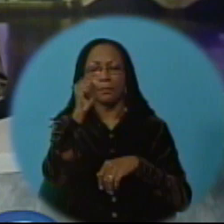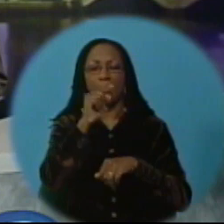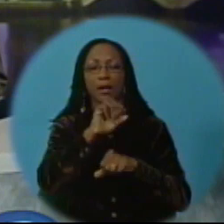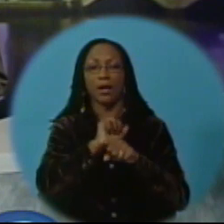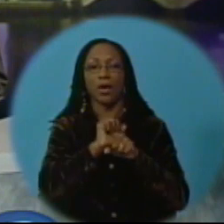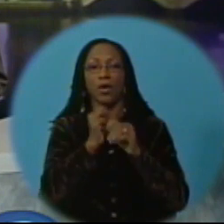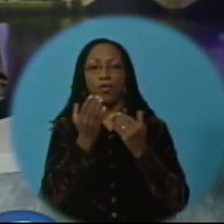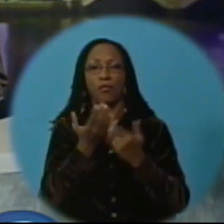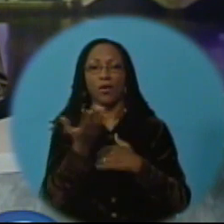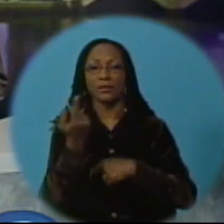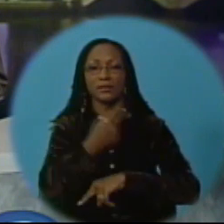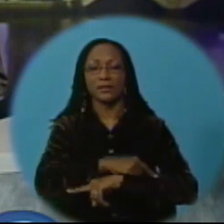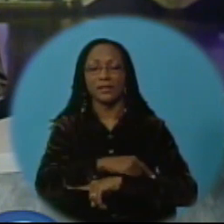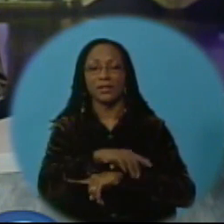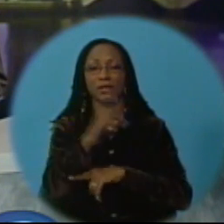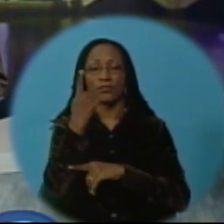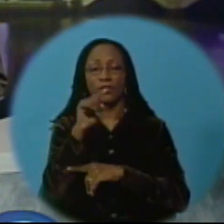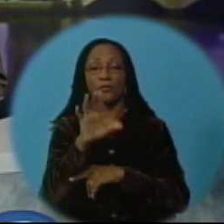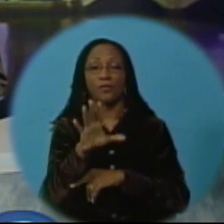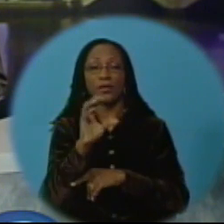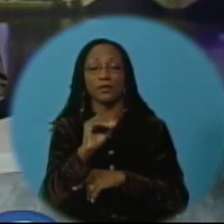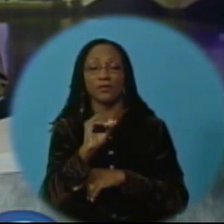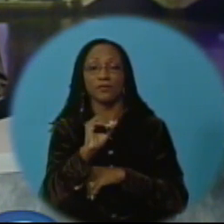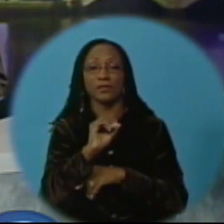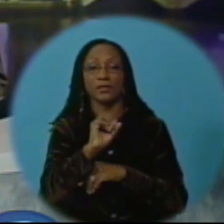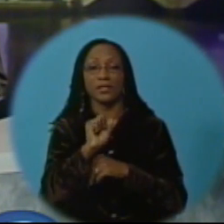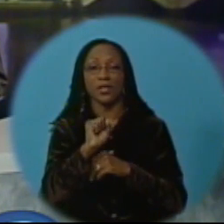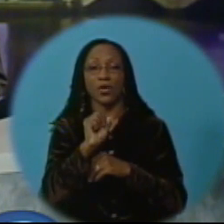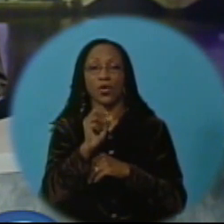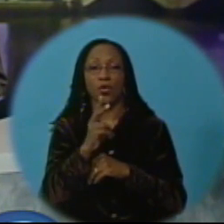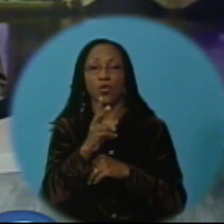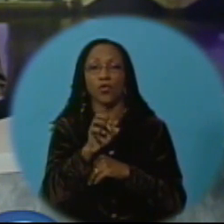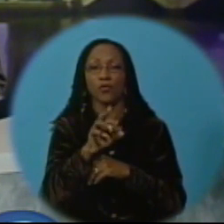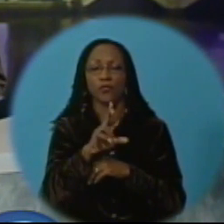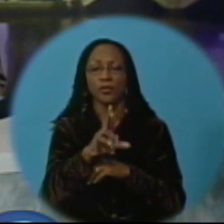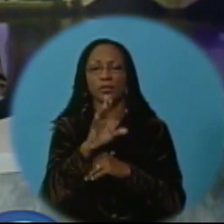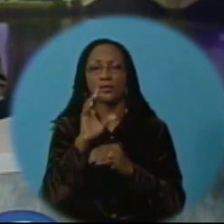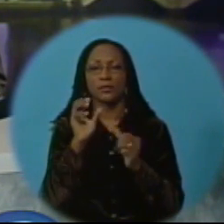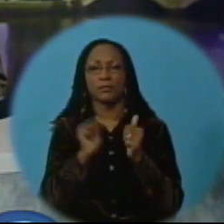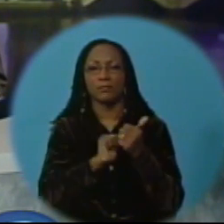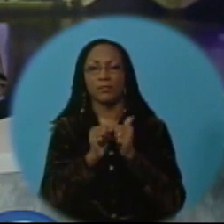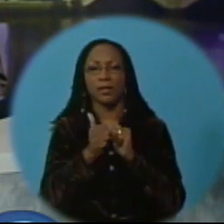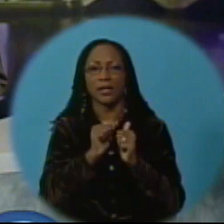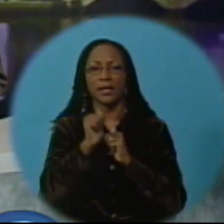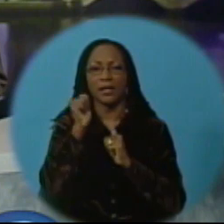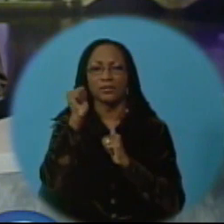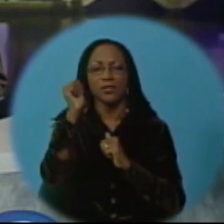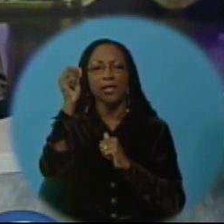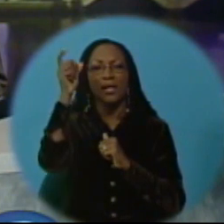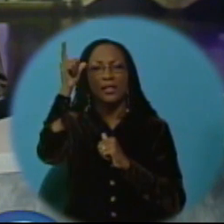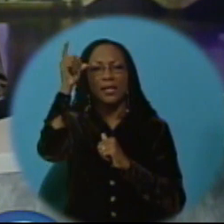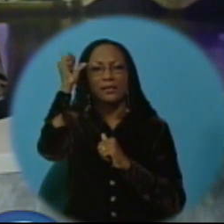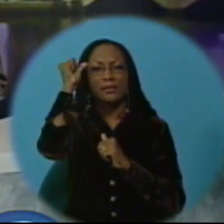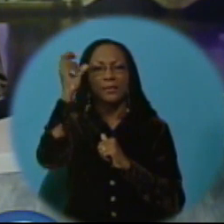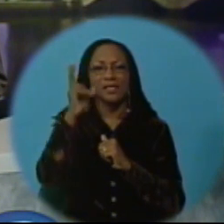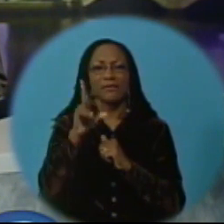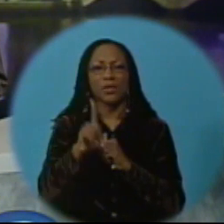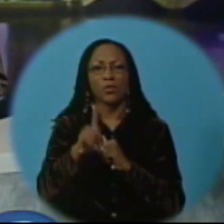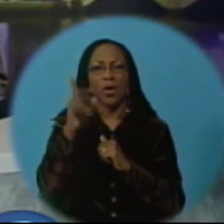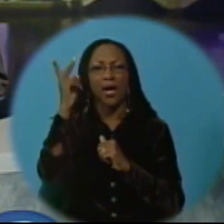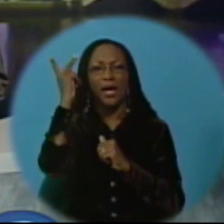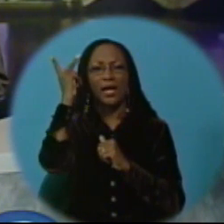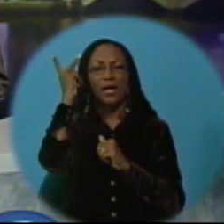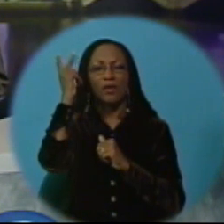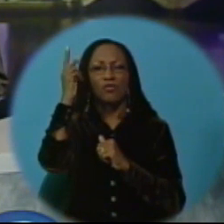match. The New Zealand-bound Lendl Simmons led the charge with 71, while Raymond Reefer got 68 and Kyle Hope